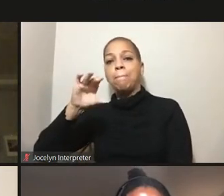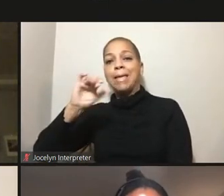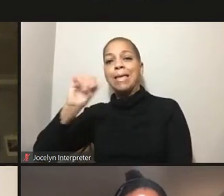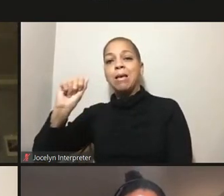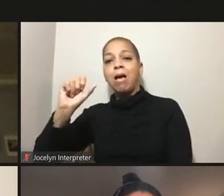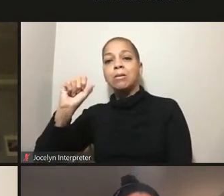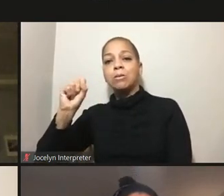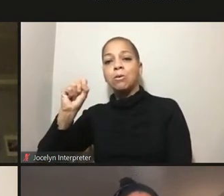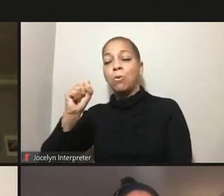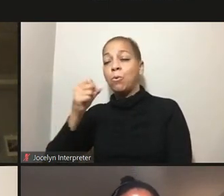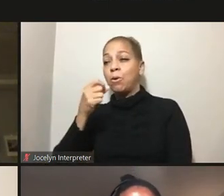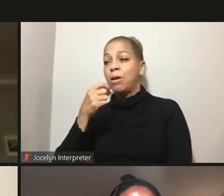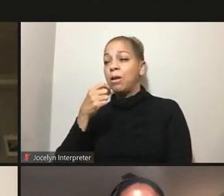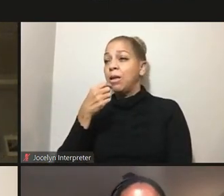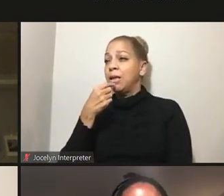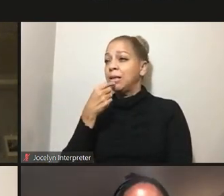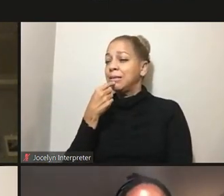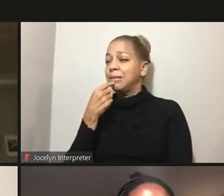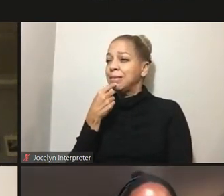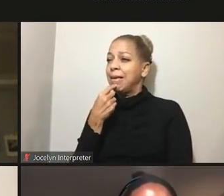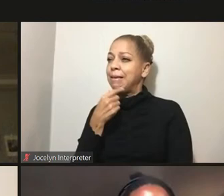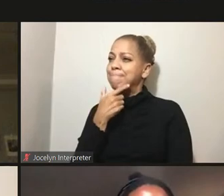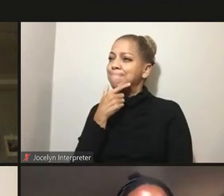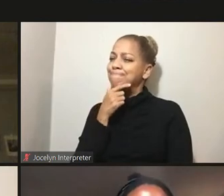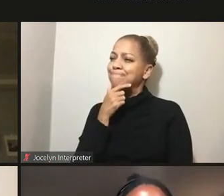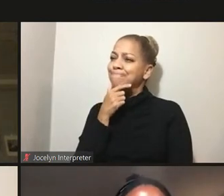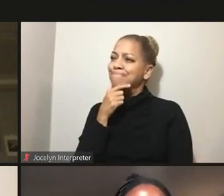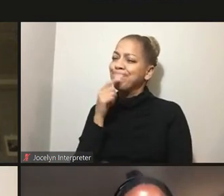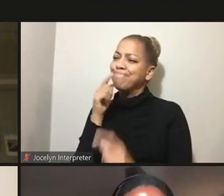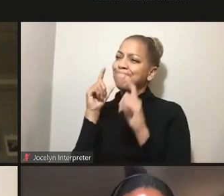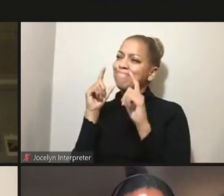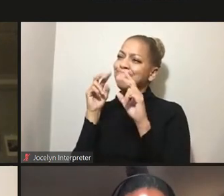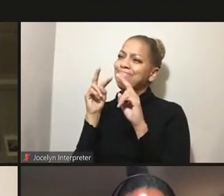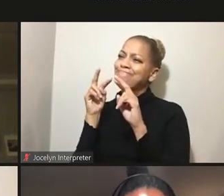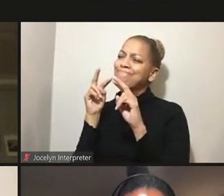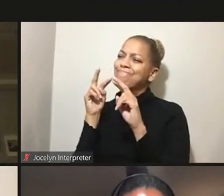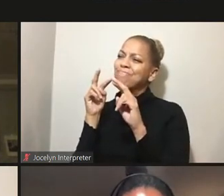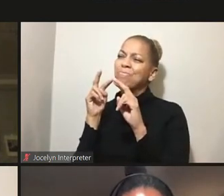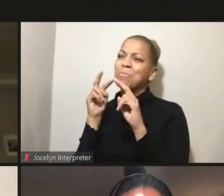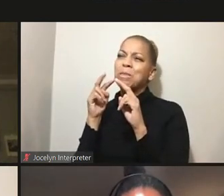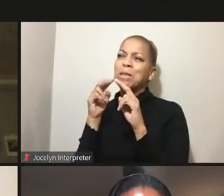myself, well, there's something else